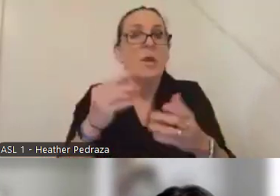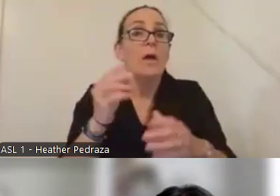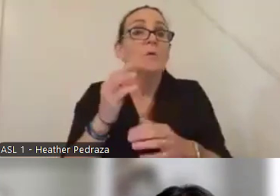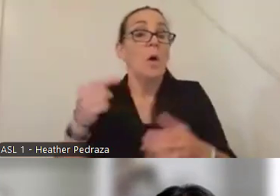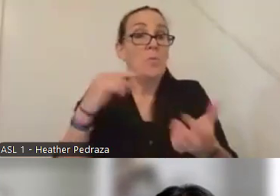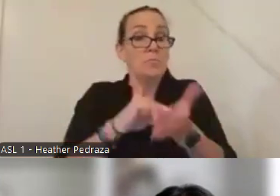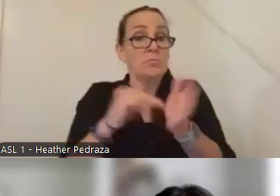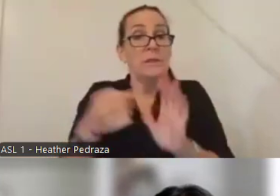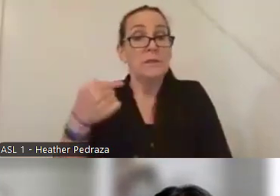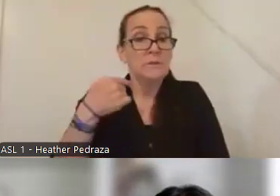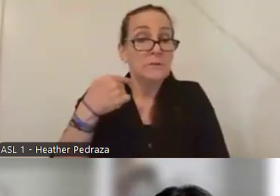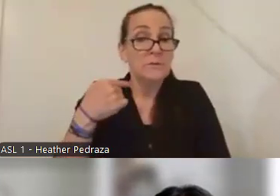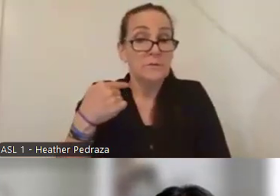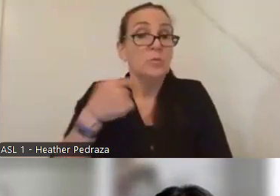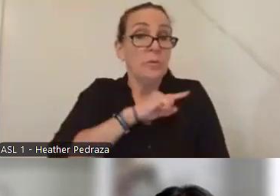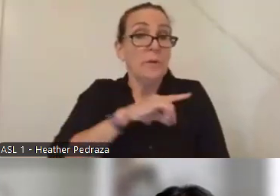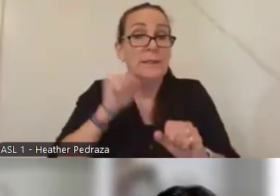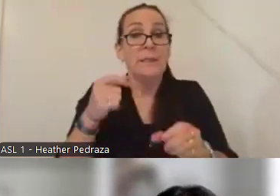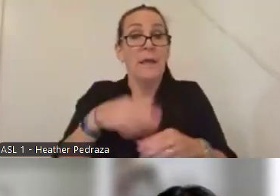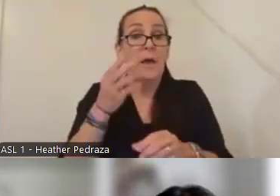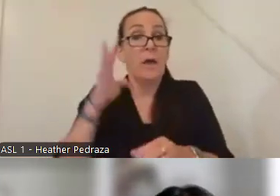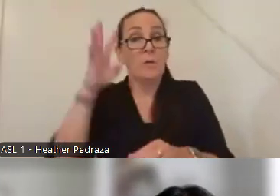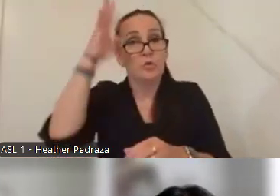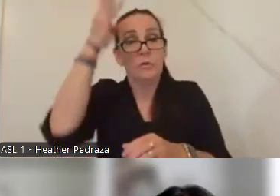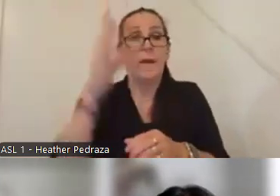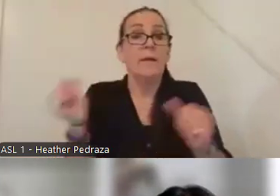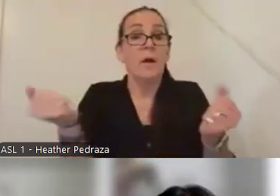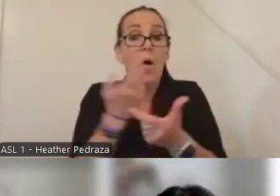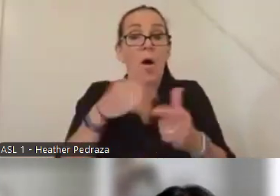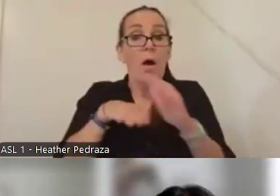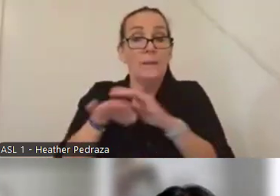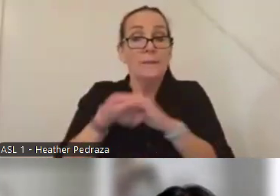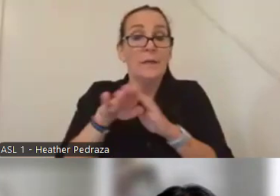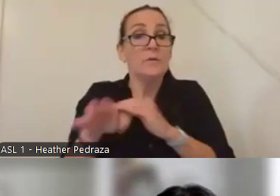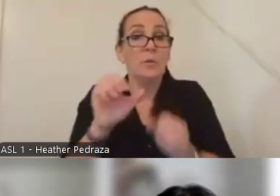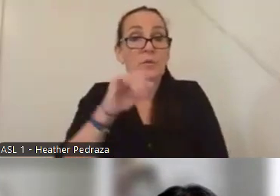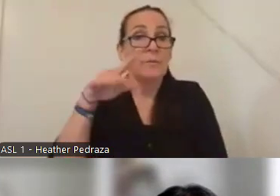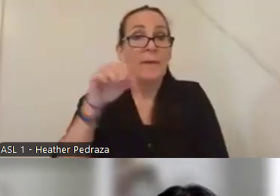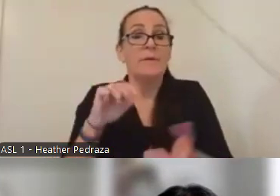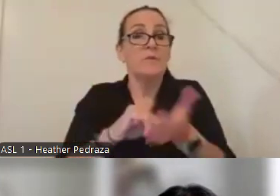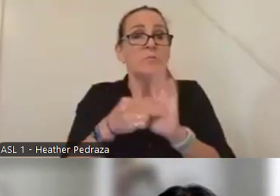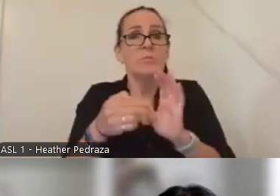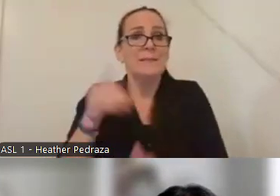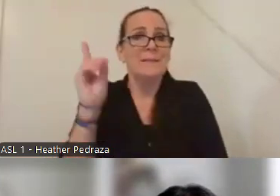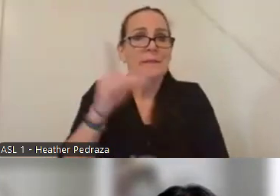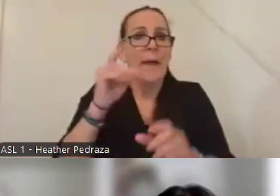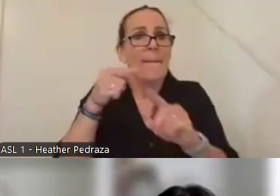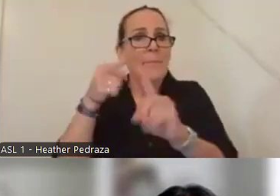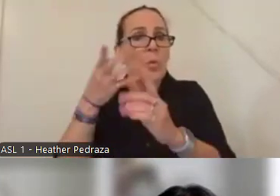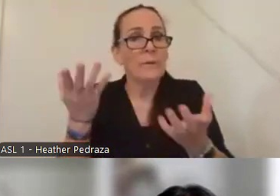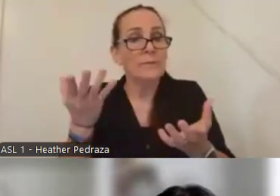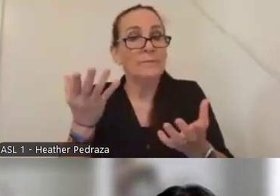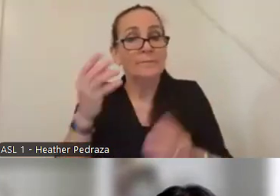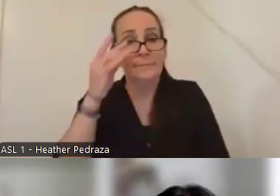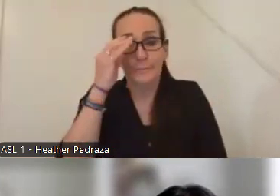create every accessible space in the world, but if people can't get to it, what is the damn point? And the Americans with Disabilities Act,